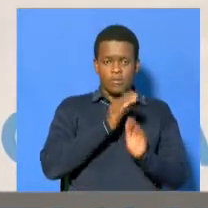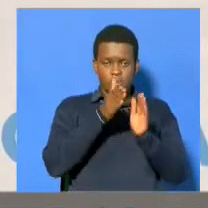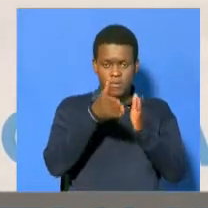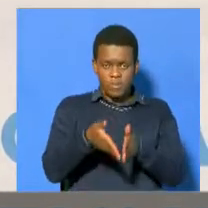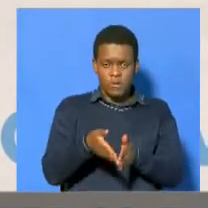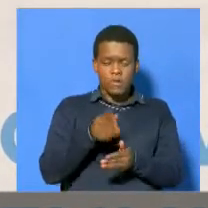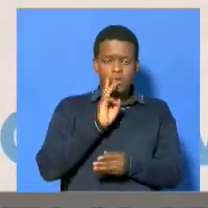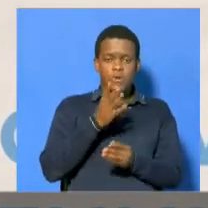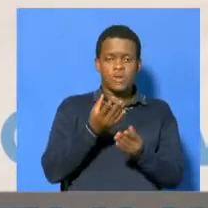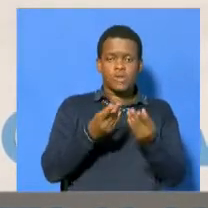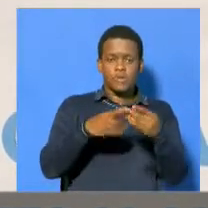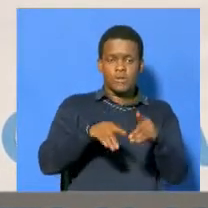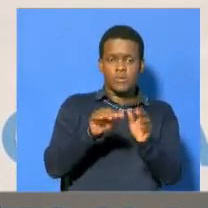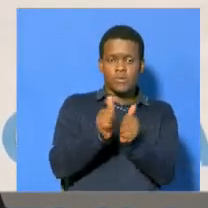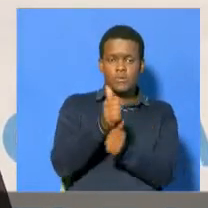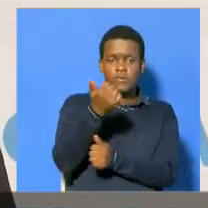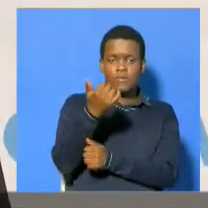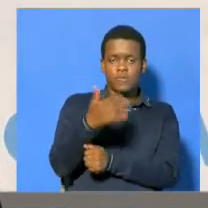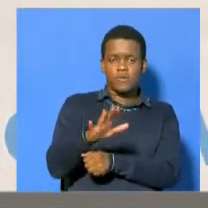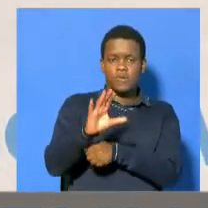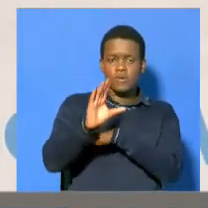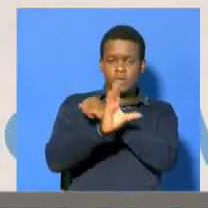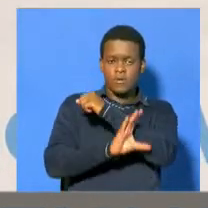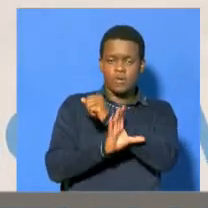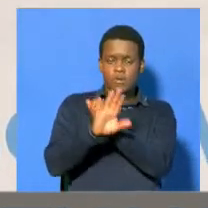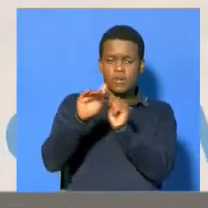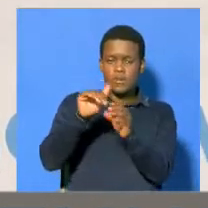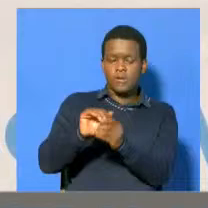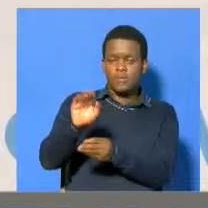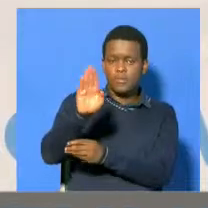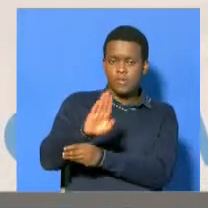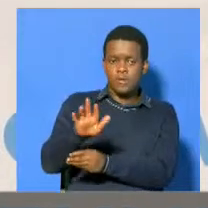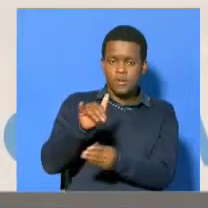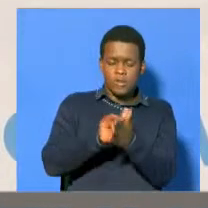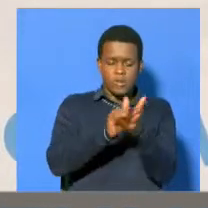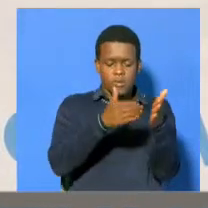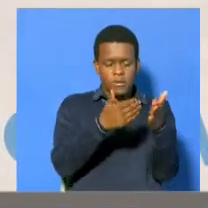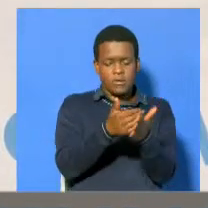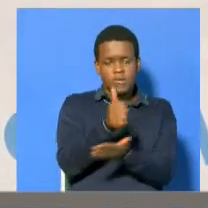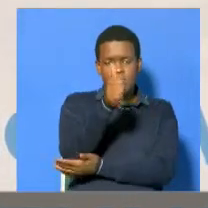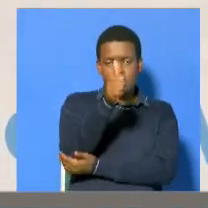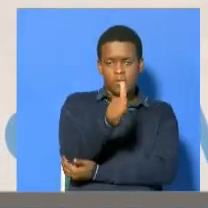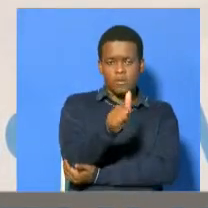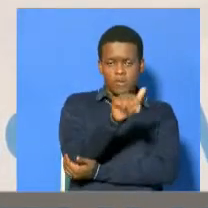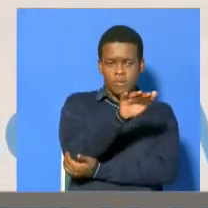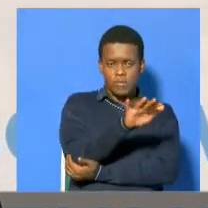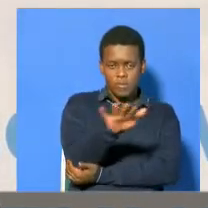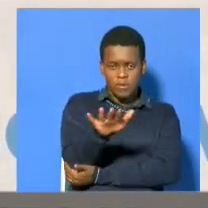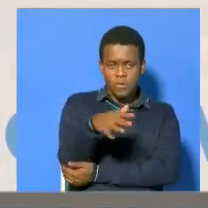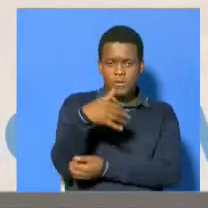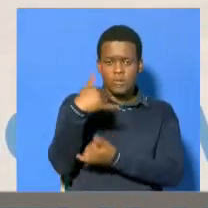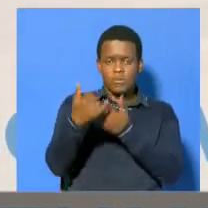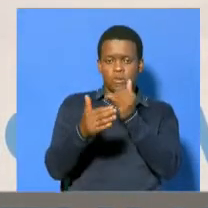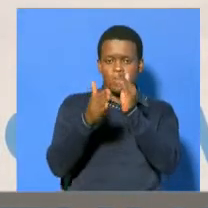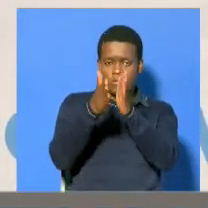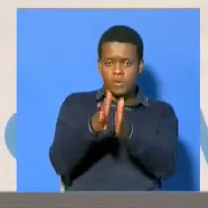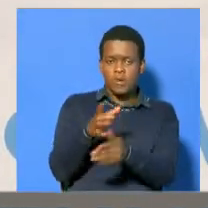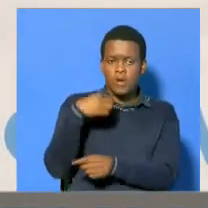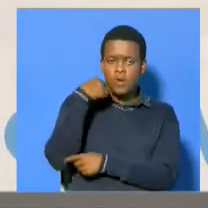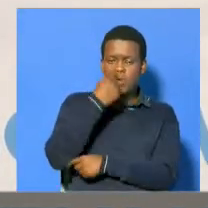about 15 countries in Botswana. That's close to about 150 or so players that are going to be